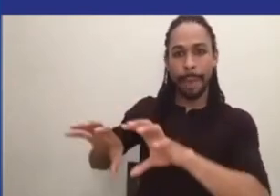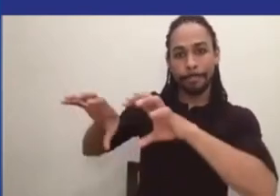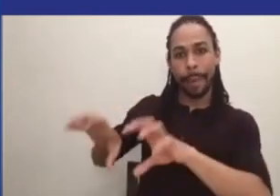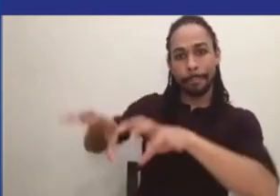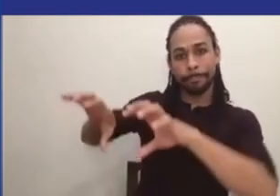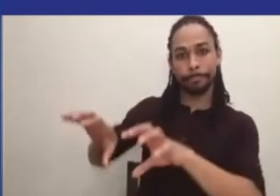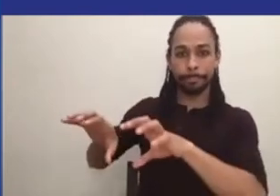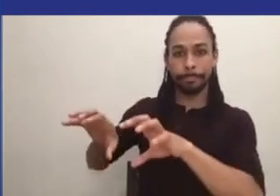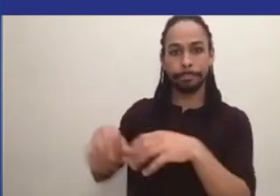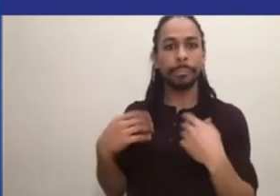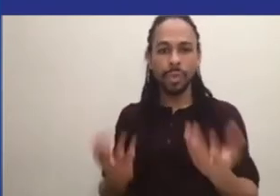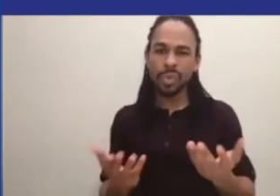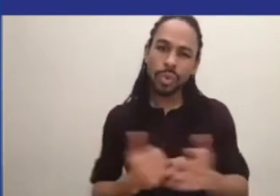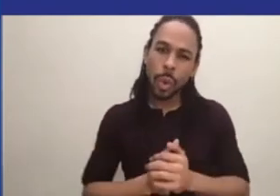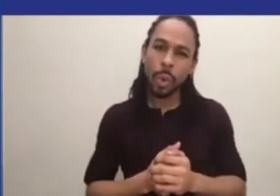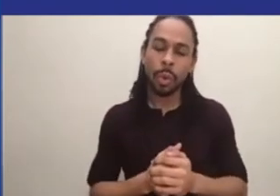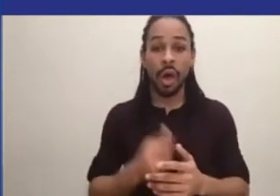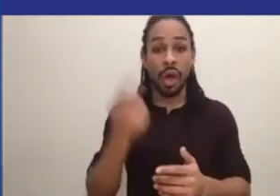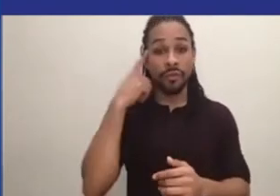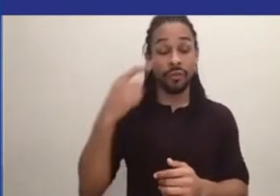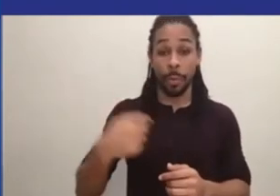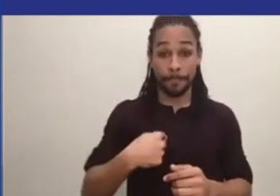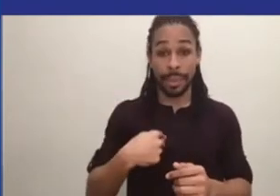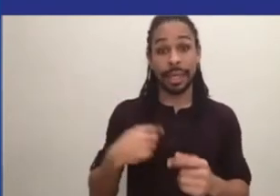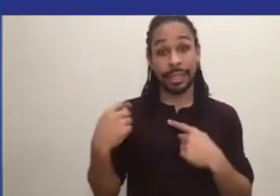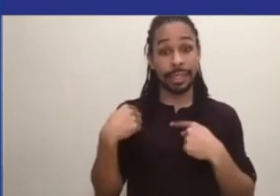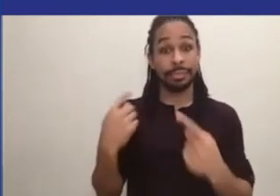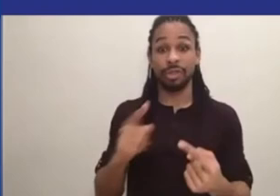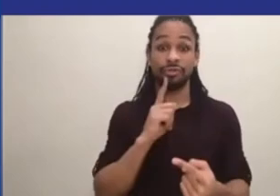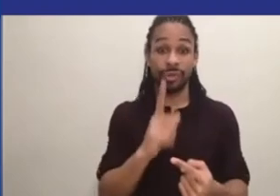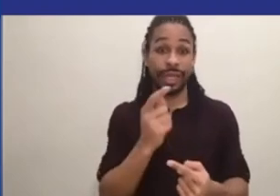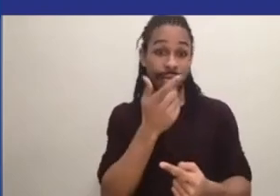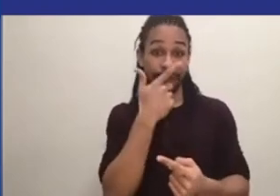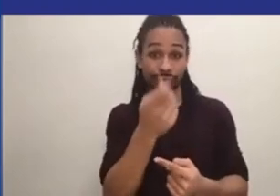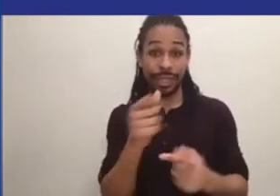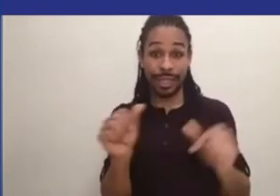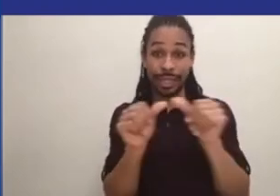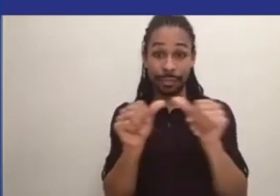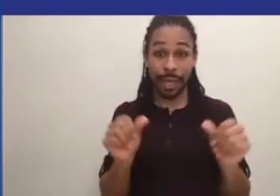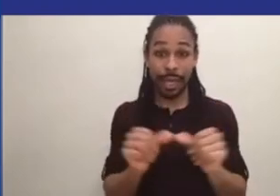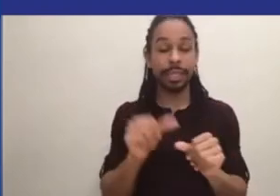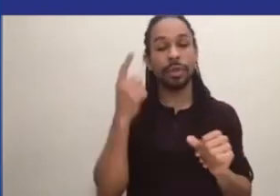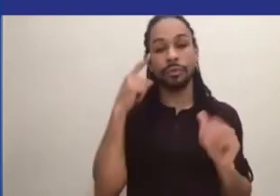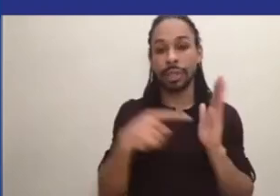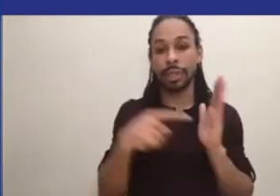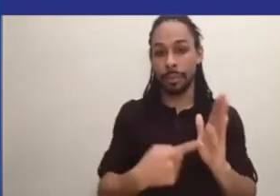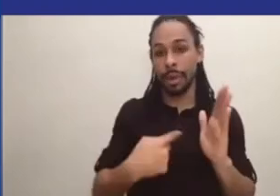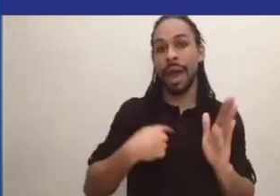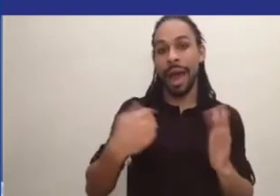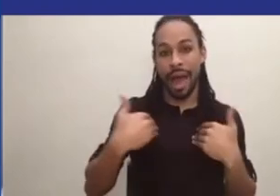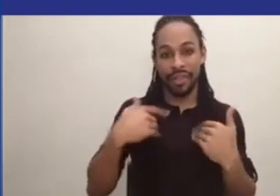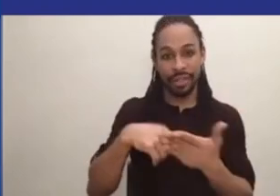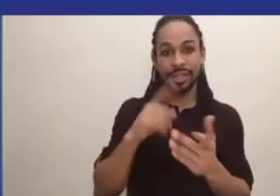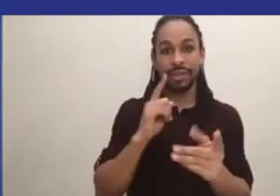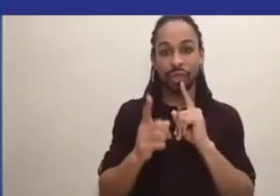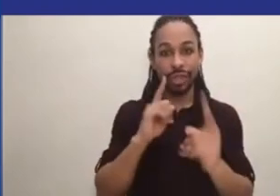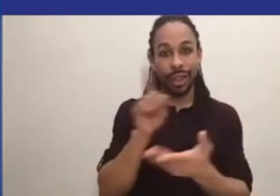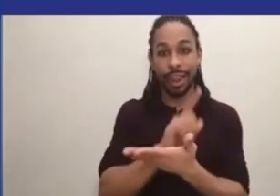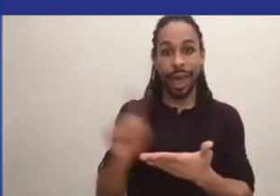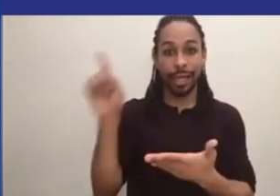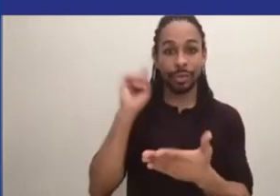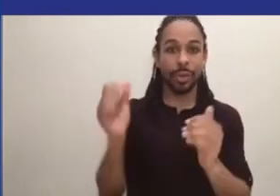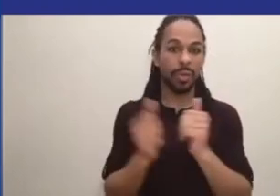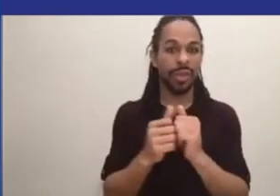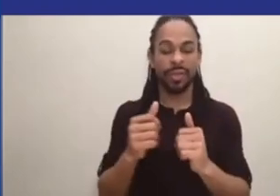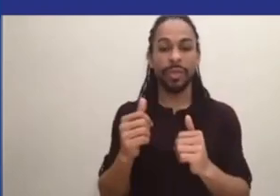it's been just a really interesting space. Like now, like I was just having this conversation last week with all the hip hop dances, the